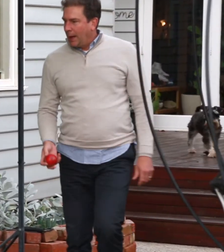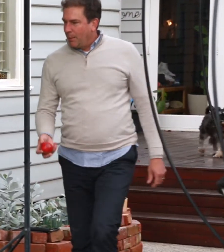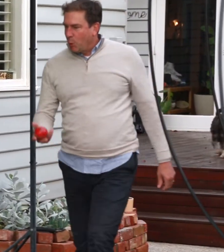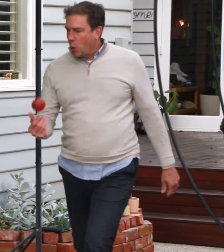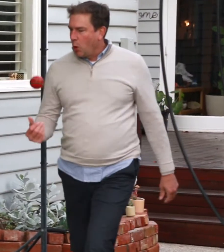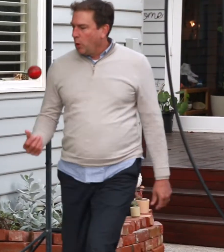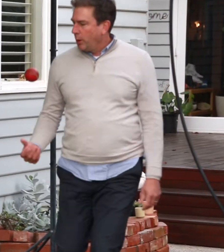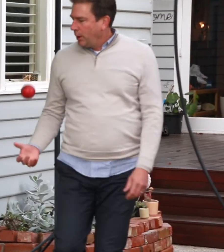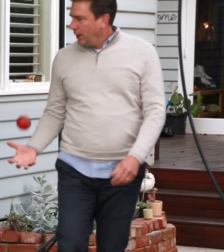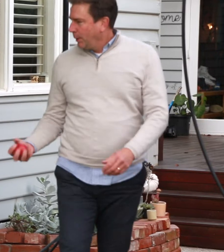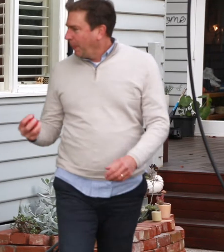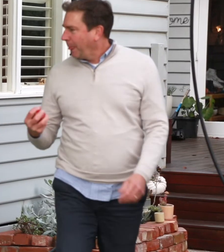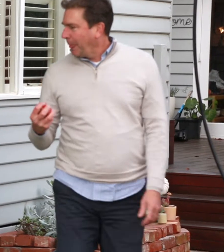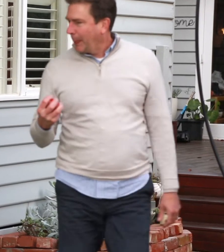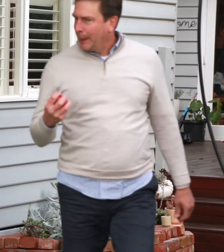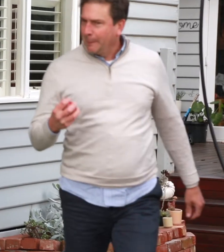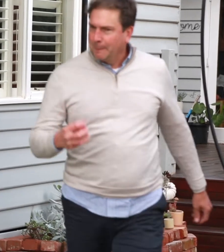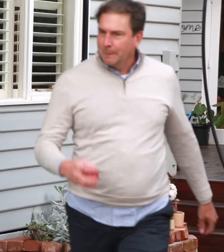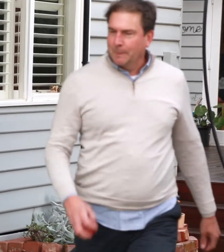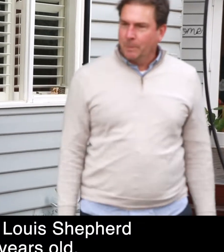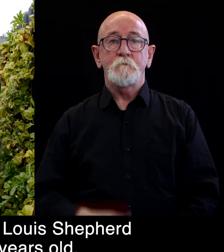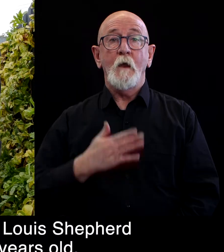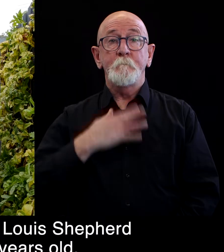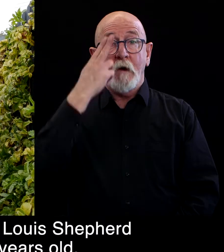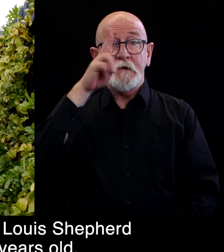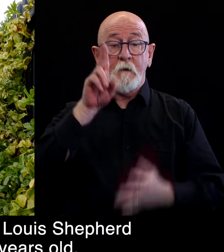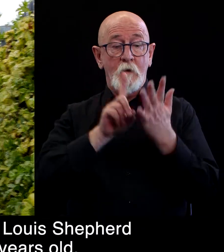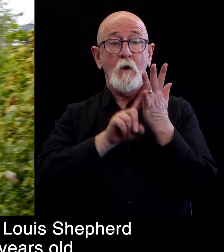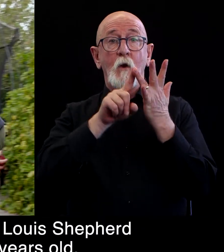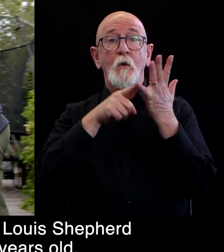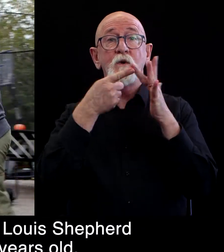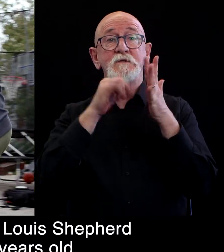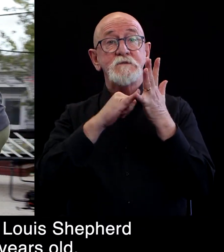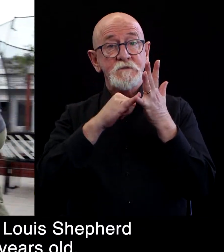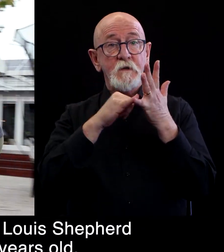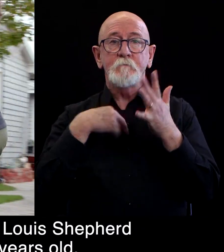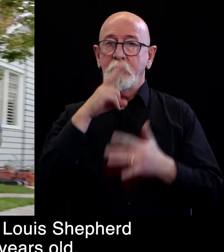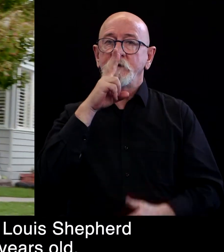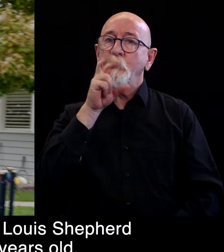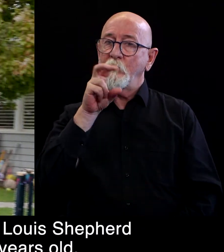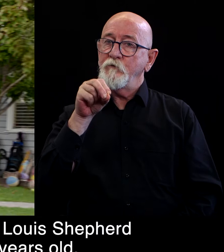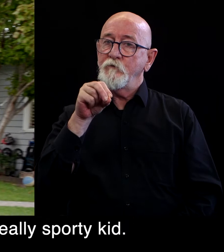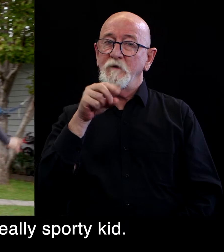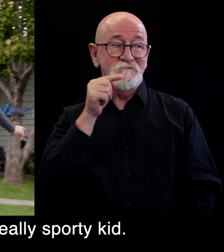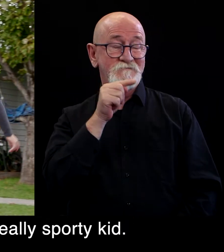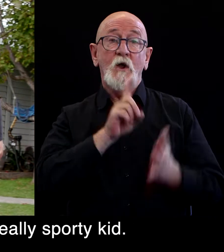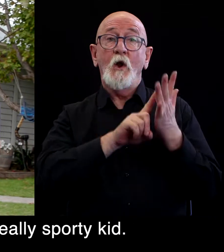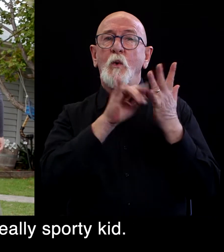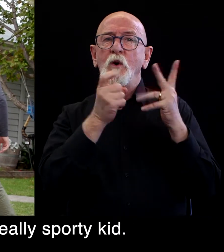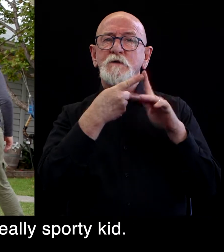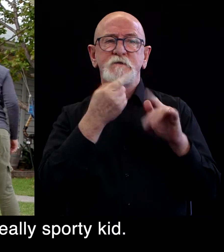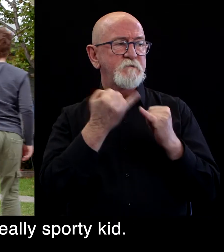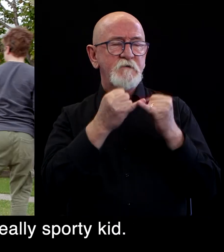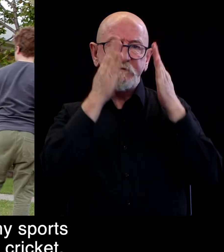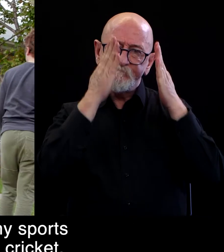screen, a man wearing a black shirt begins to sign. My name is Lewis Sheppard and I am 12 years old. Lewis is a